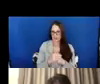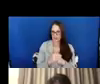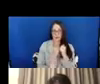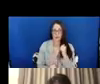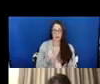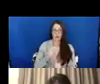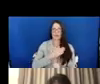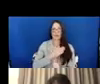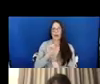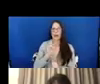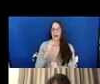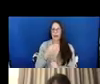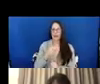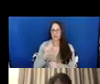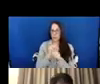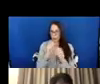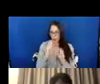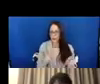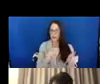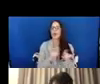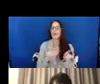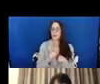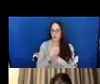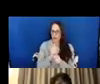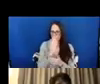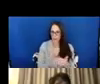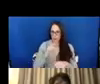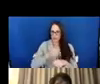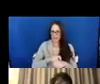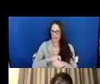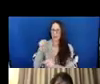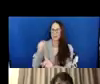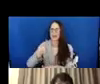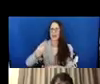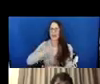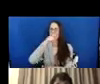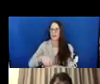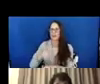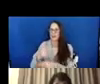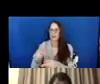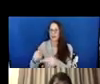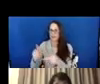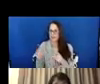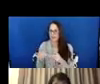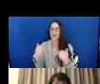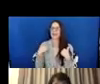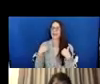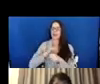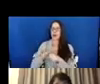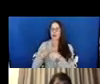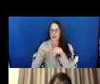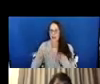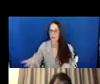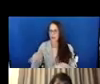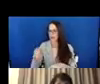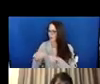IHSS workers also worked part-time at a local long-term care facility where there was a COVID outbreak, so they couldn't come at